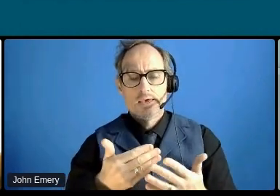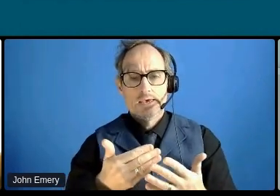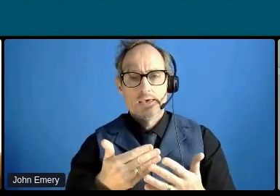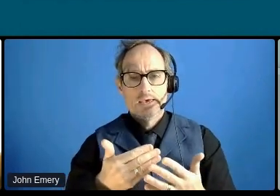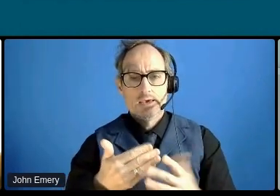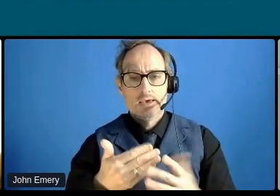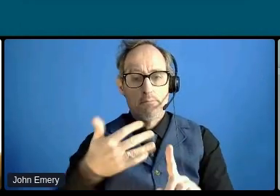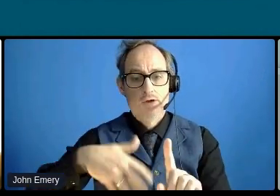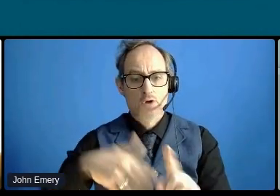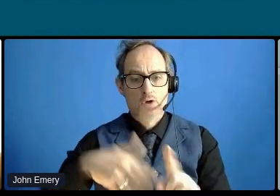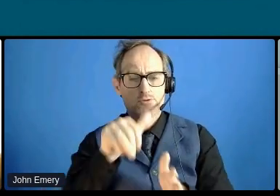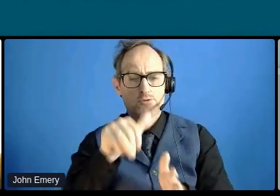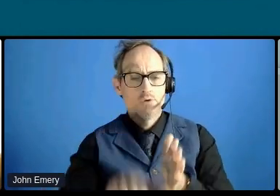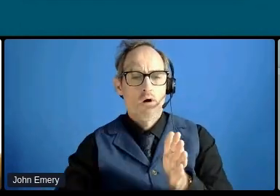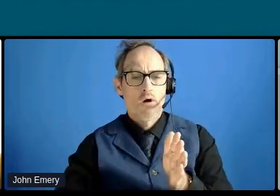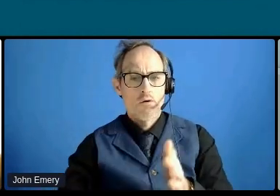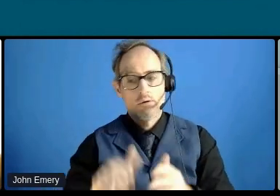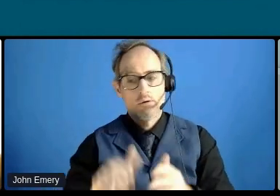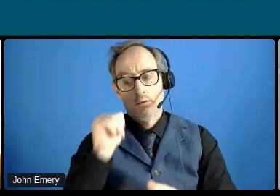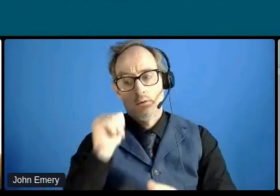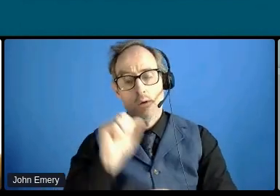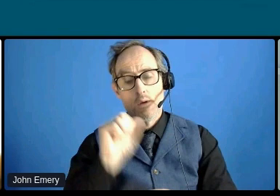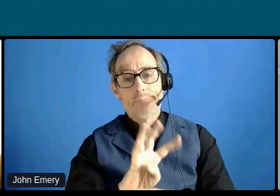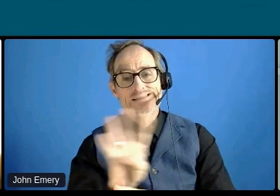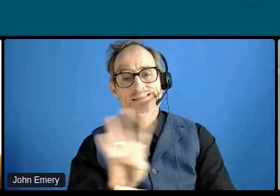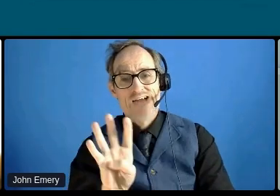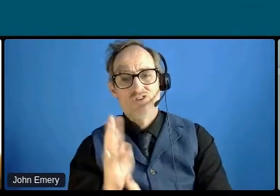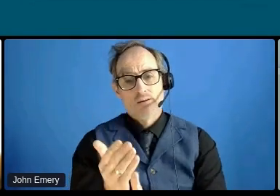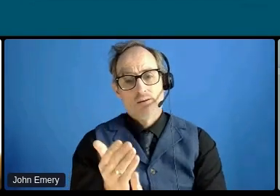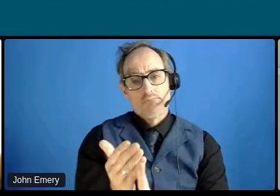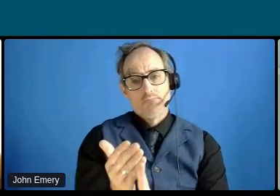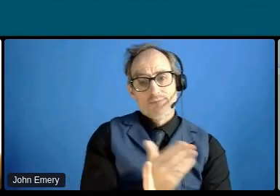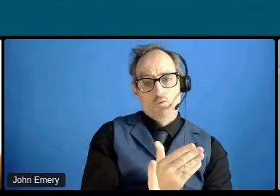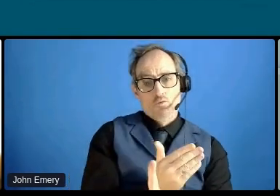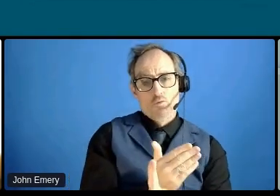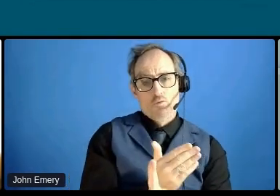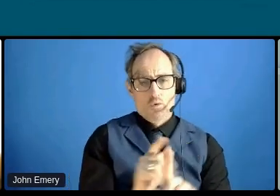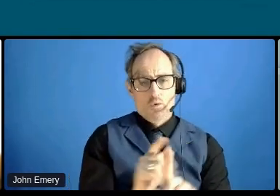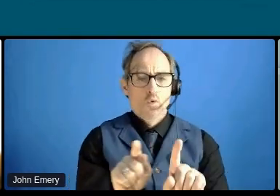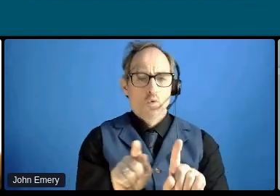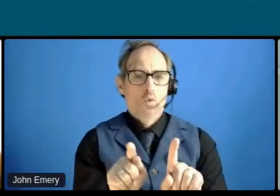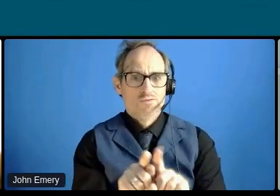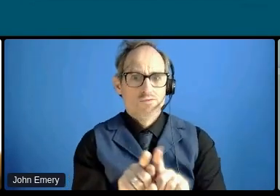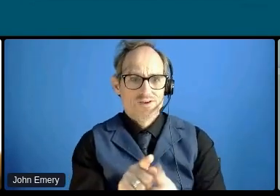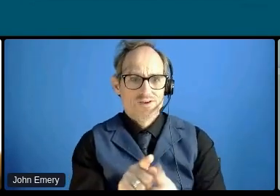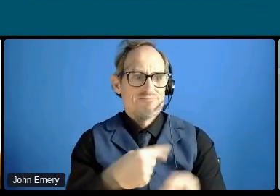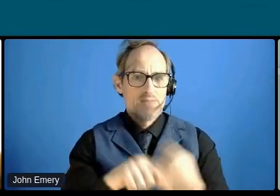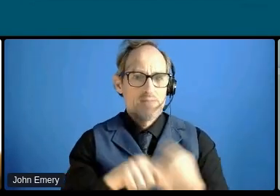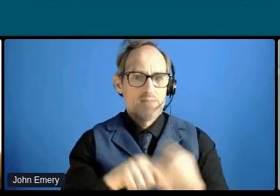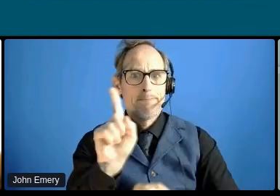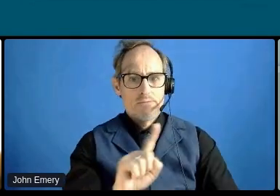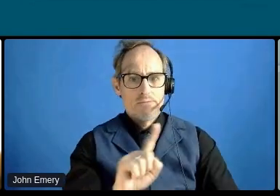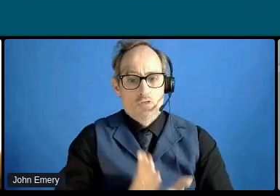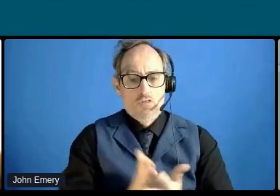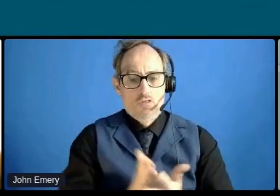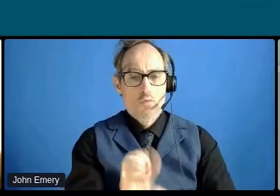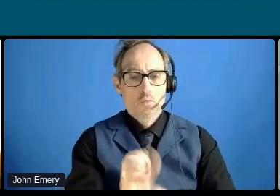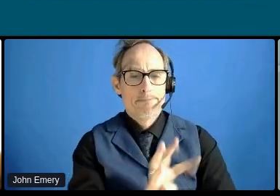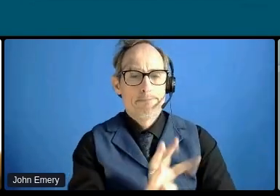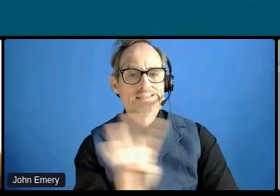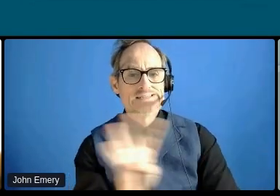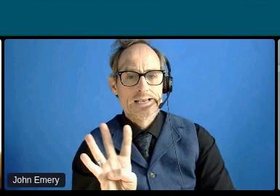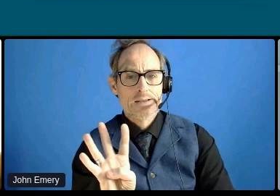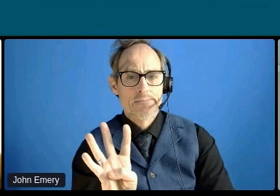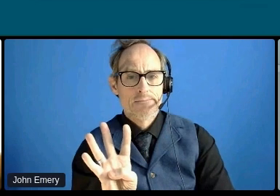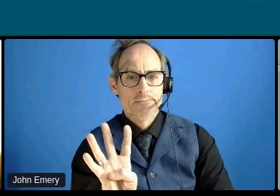starting from before the pandemic, and then similar to many of us during the pandemic, and because of it,